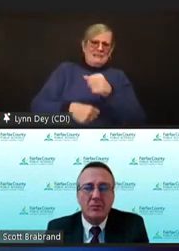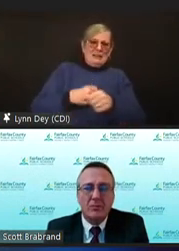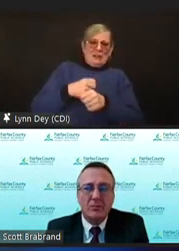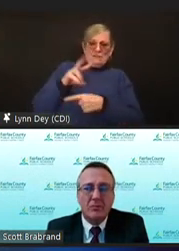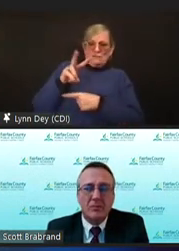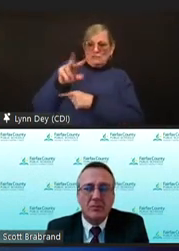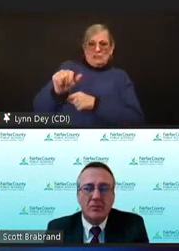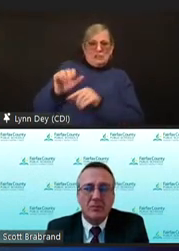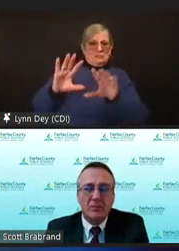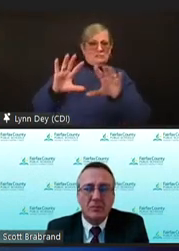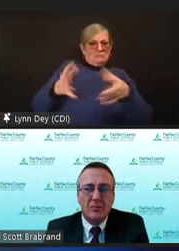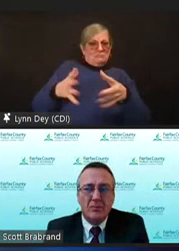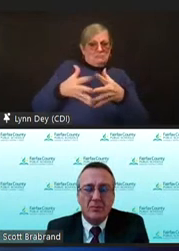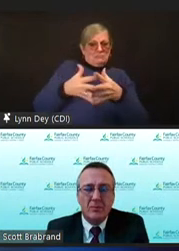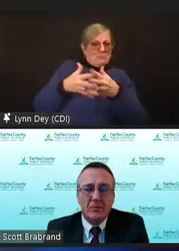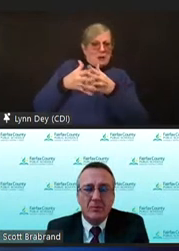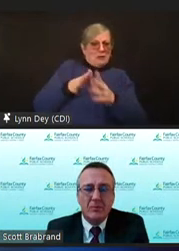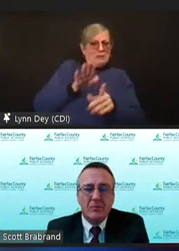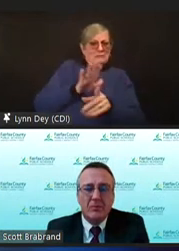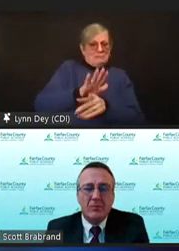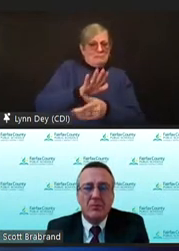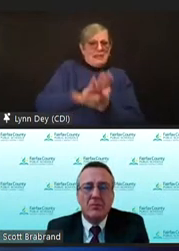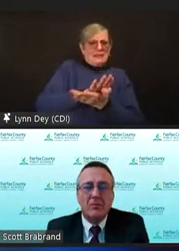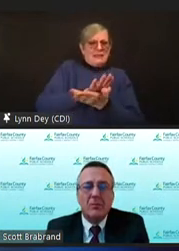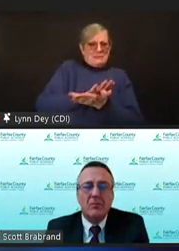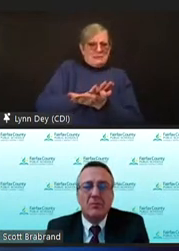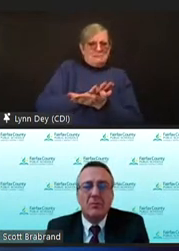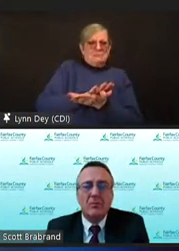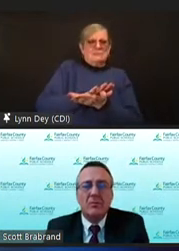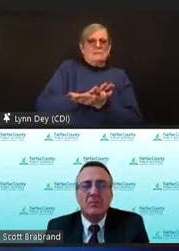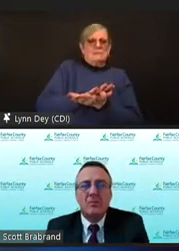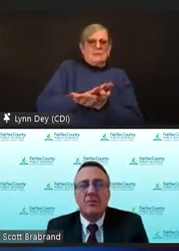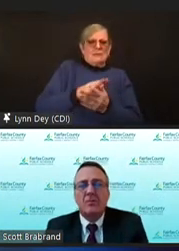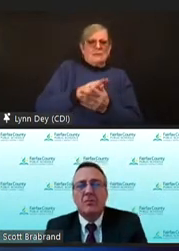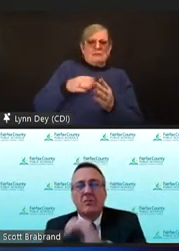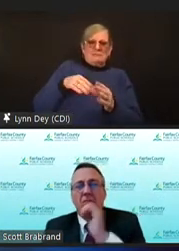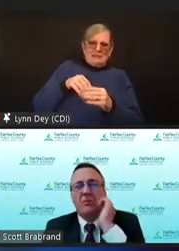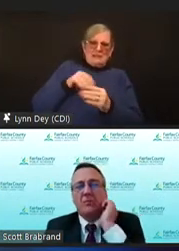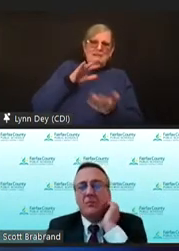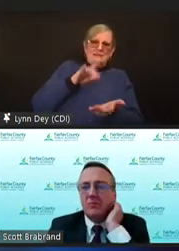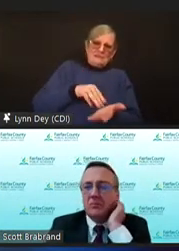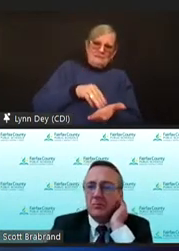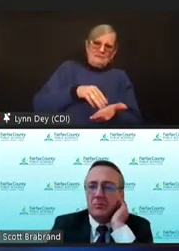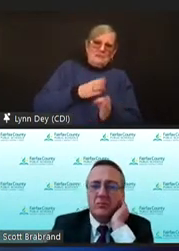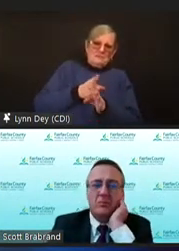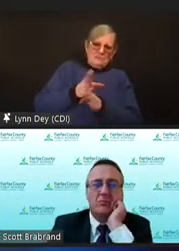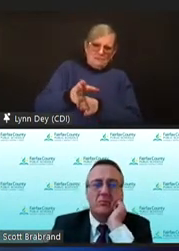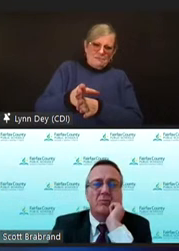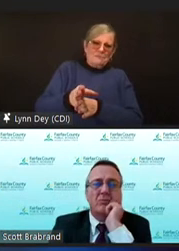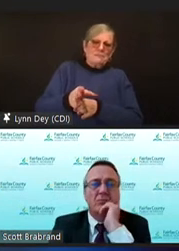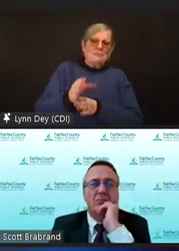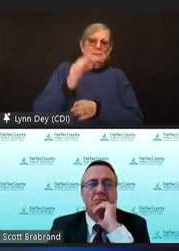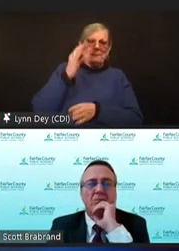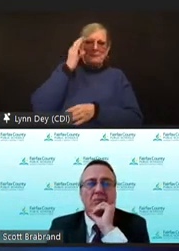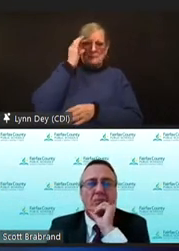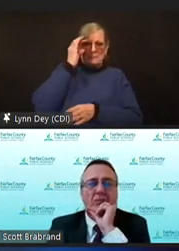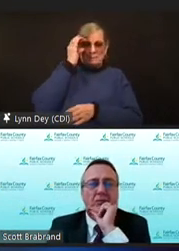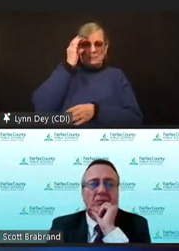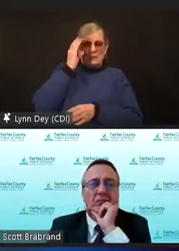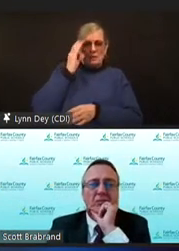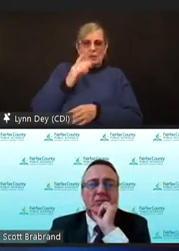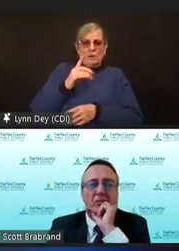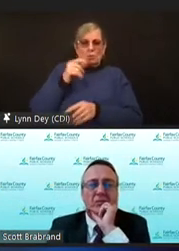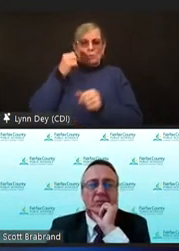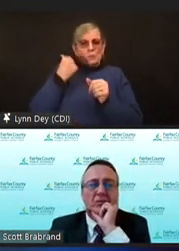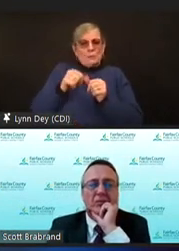Pediatrics, as well as being aware of the policies and the intent of all of us in the